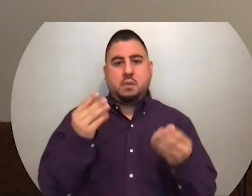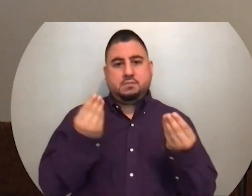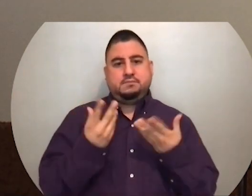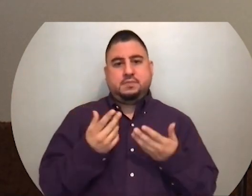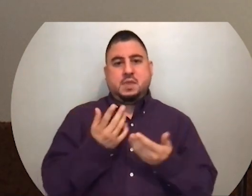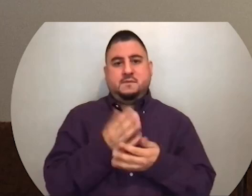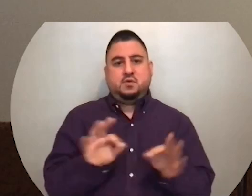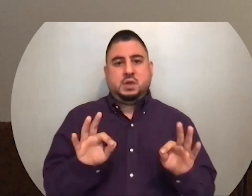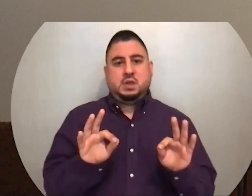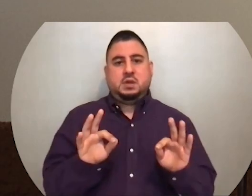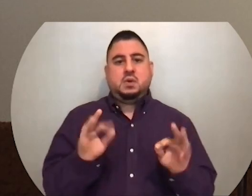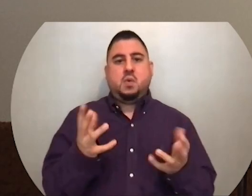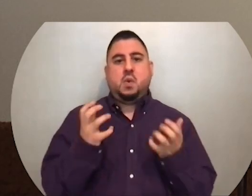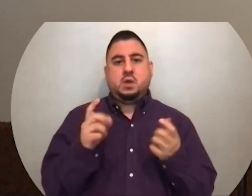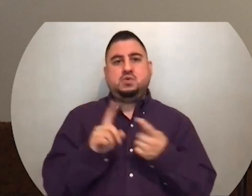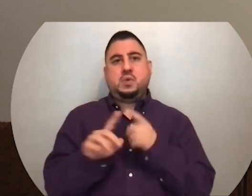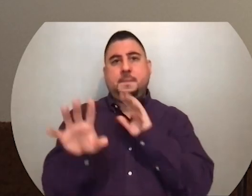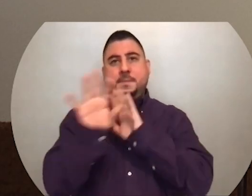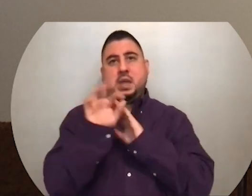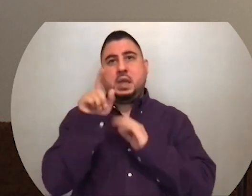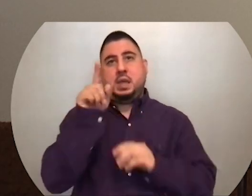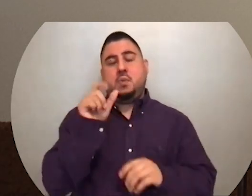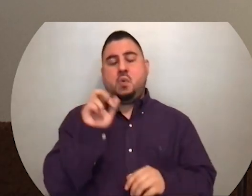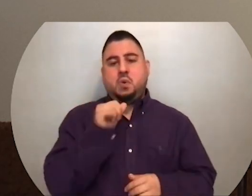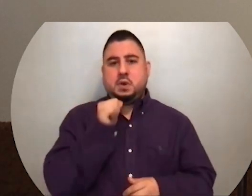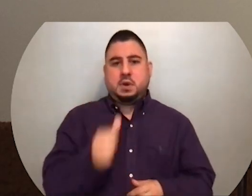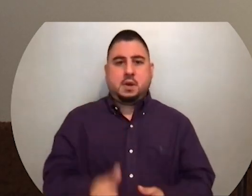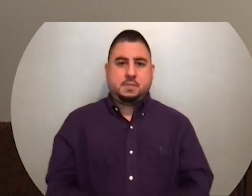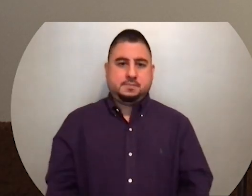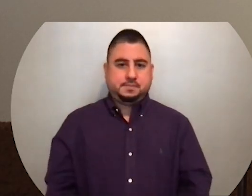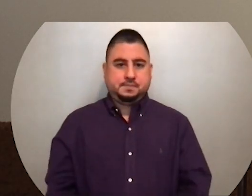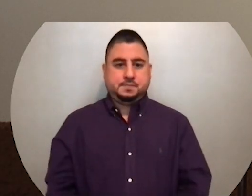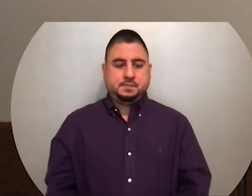to choose him or not.